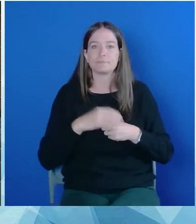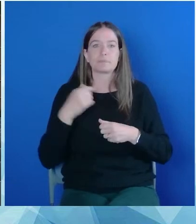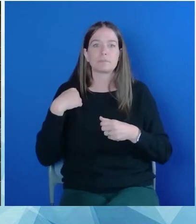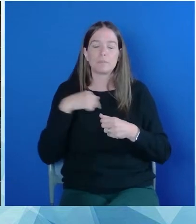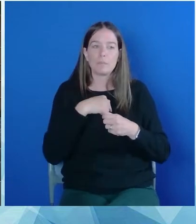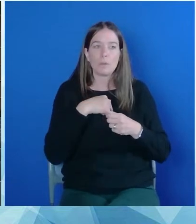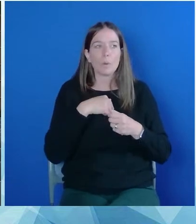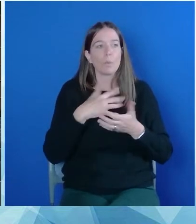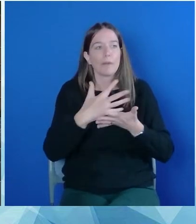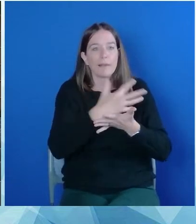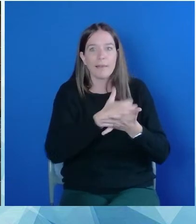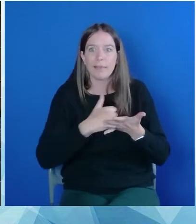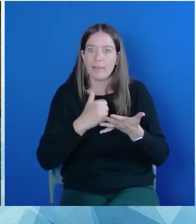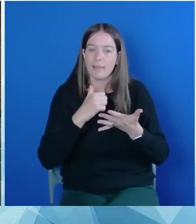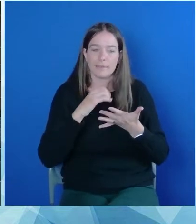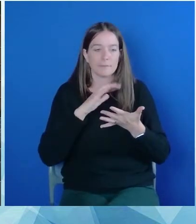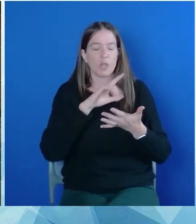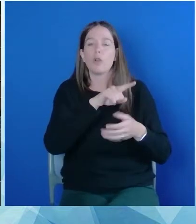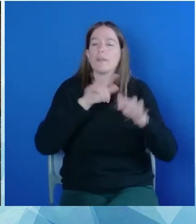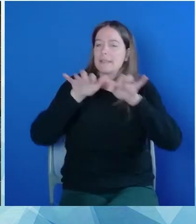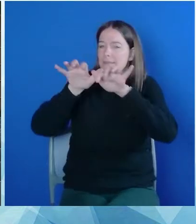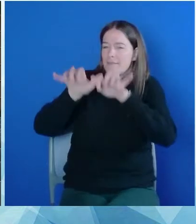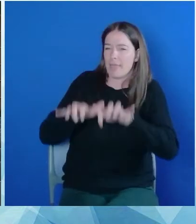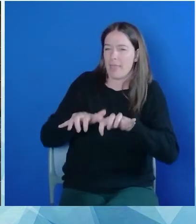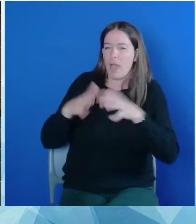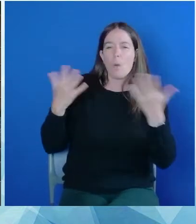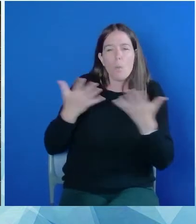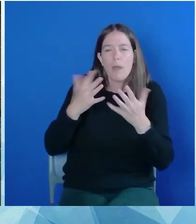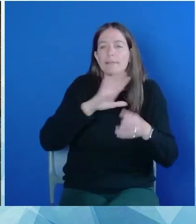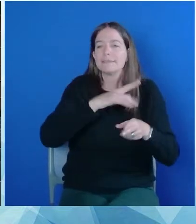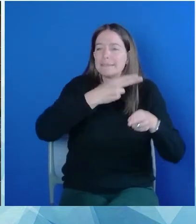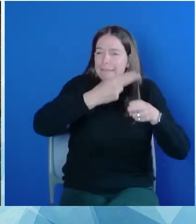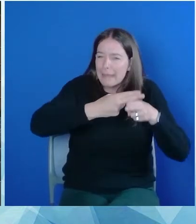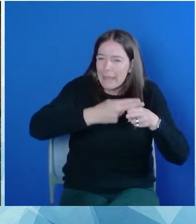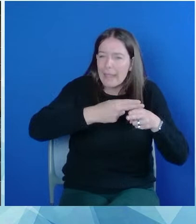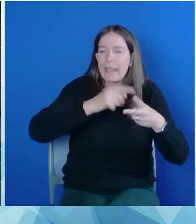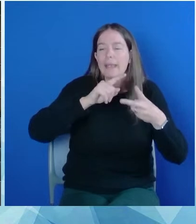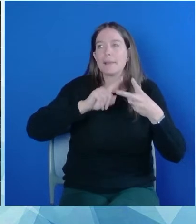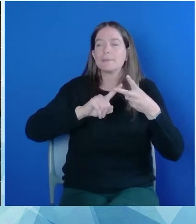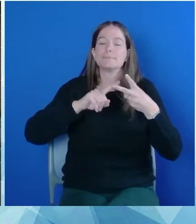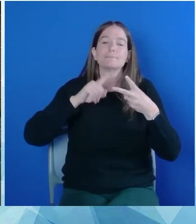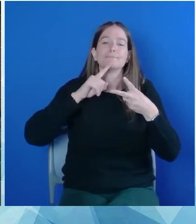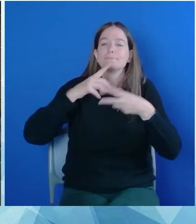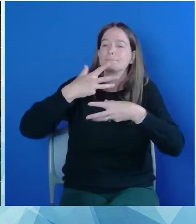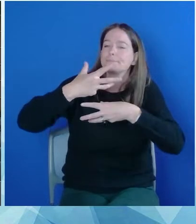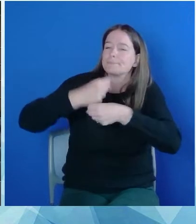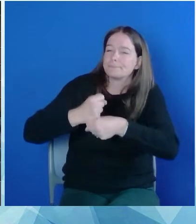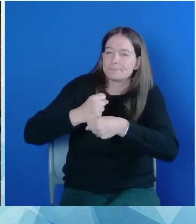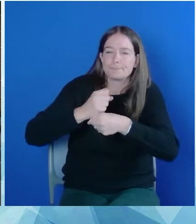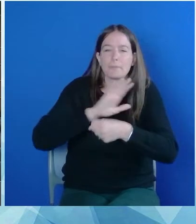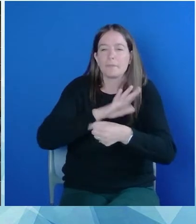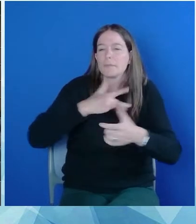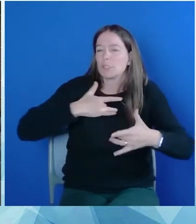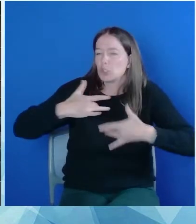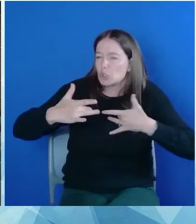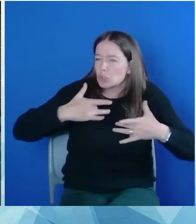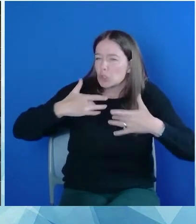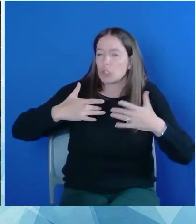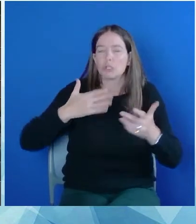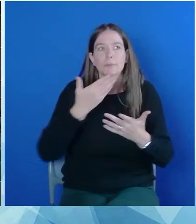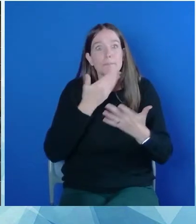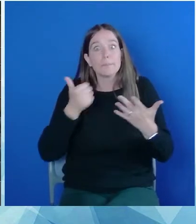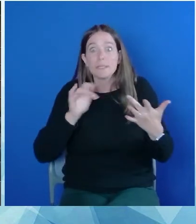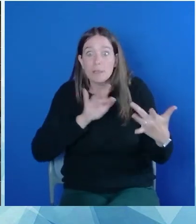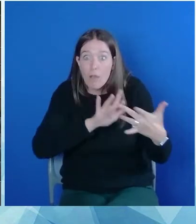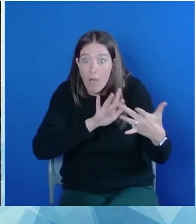capture just minor details about the concern, and then I'm able to reach back out to those individuals and then set up a time